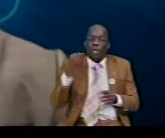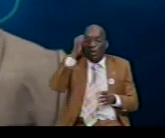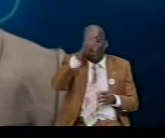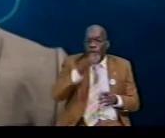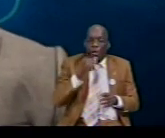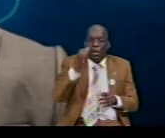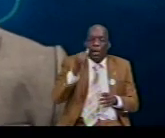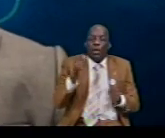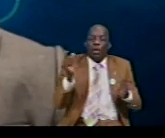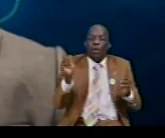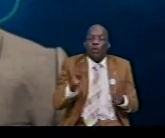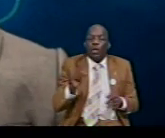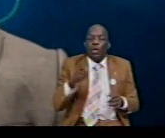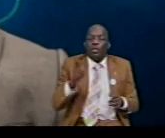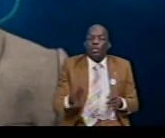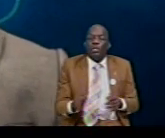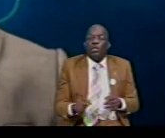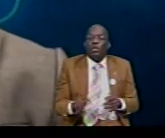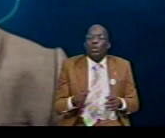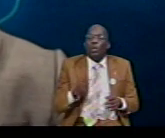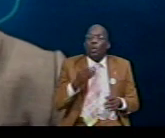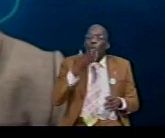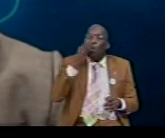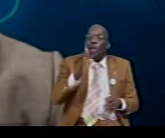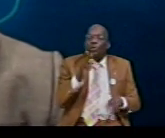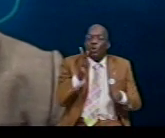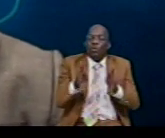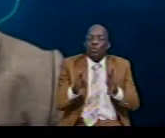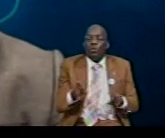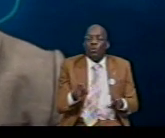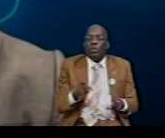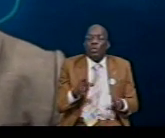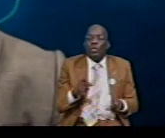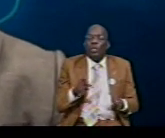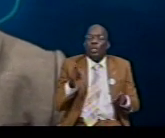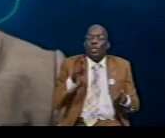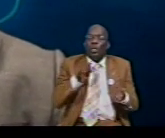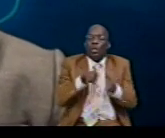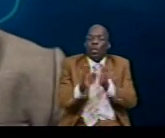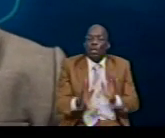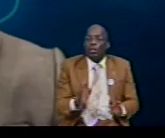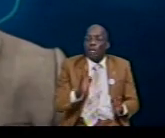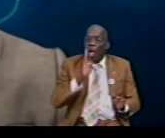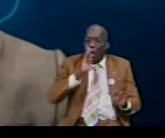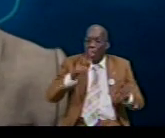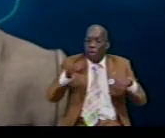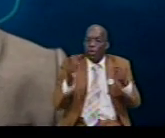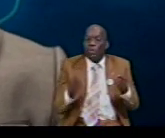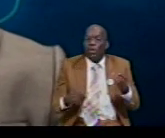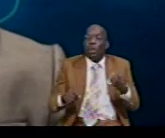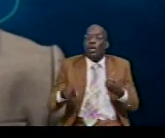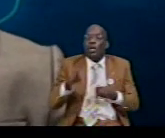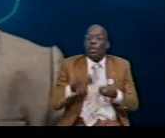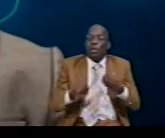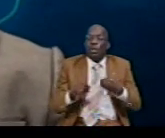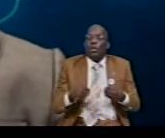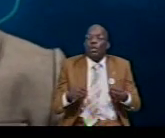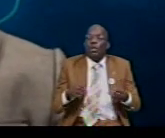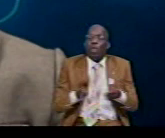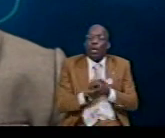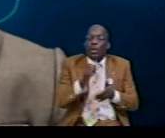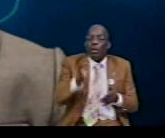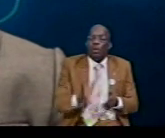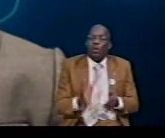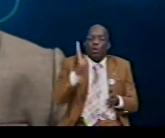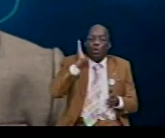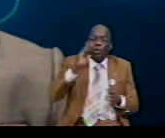going on. Try to keep quiet, to keep the Christianity abased. That God Almighty will let his